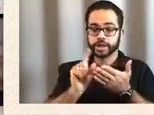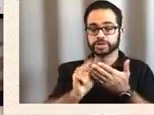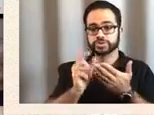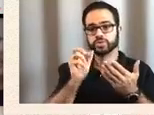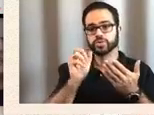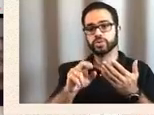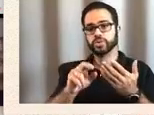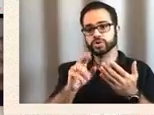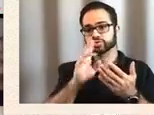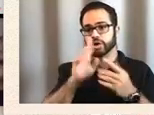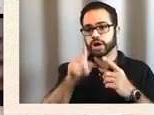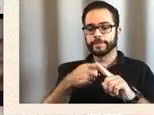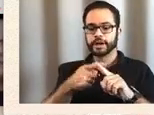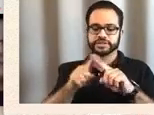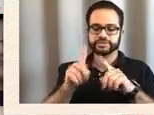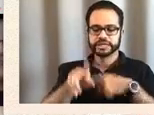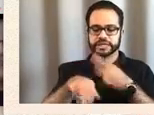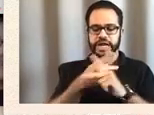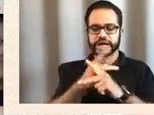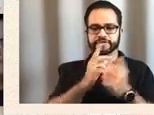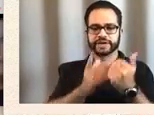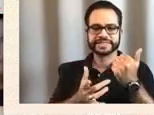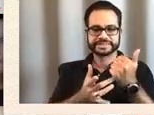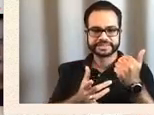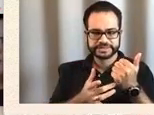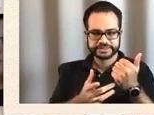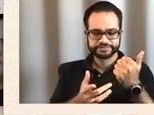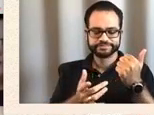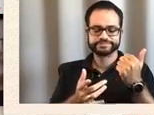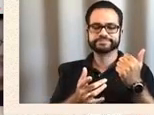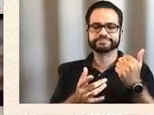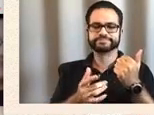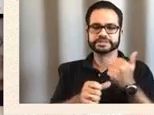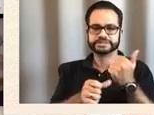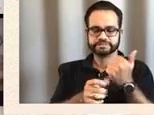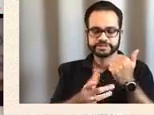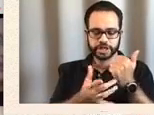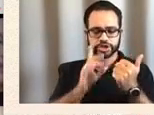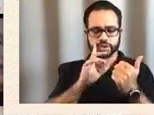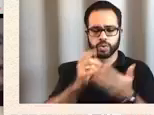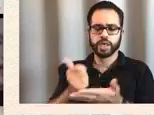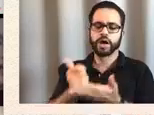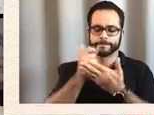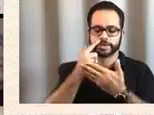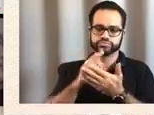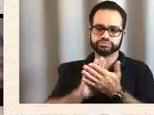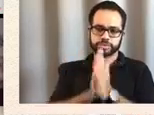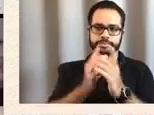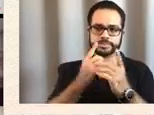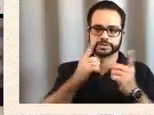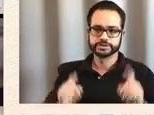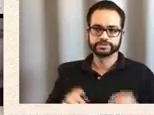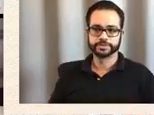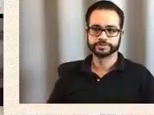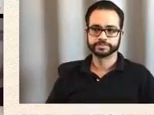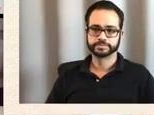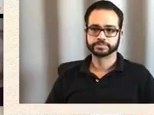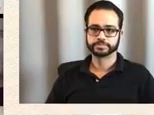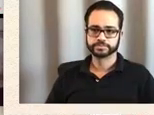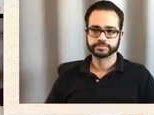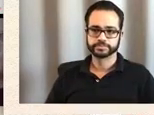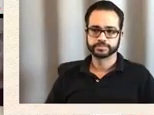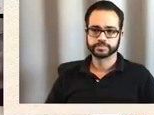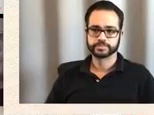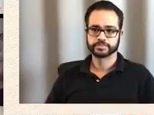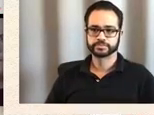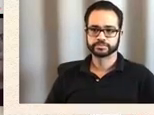assistive technologies that have been innovative in helping me be successful. Um, in regards to my